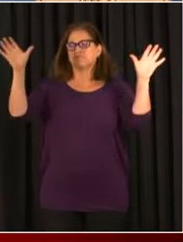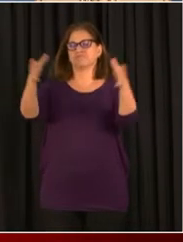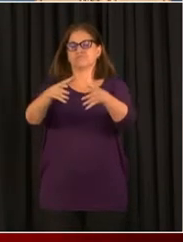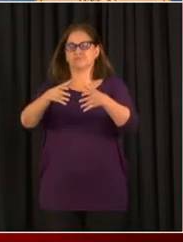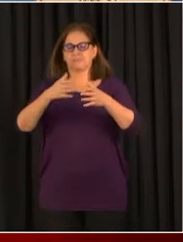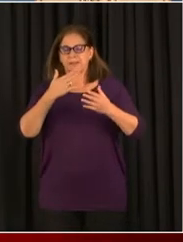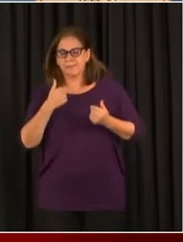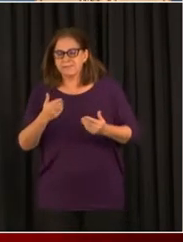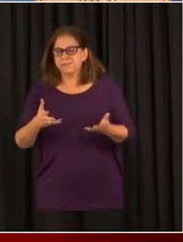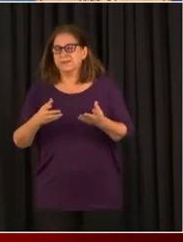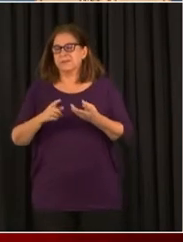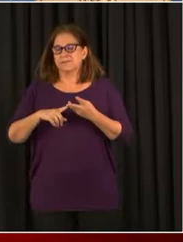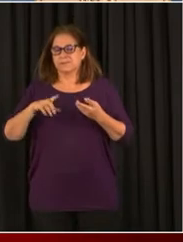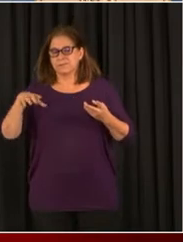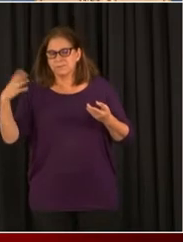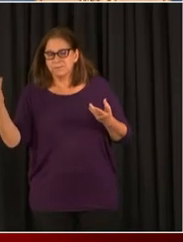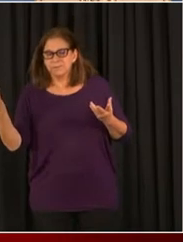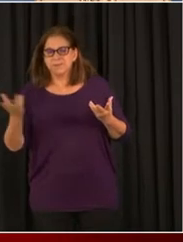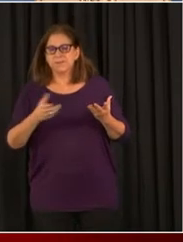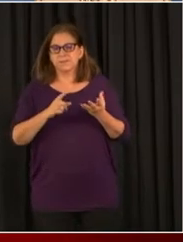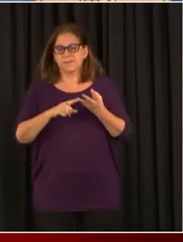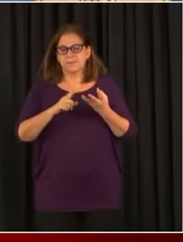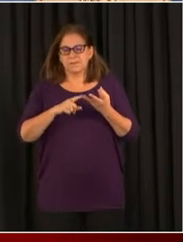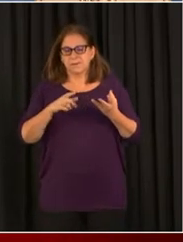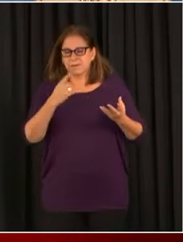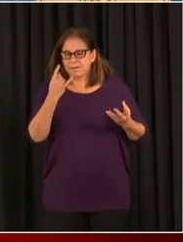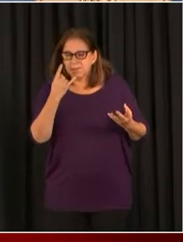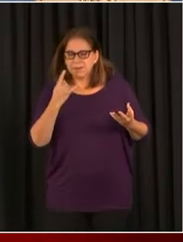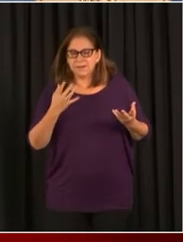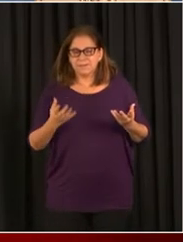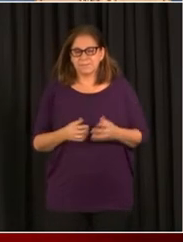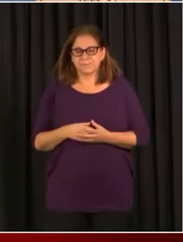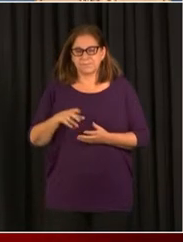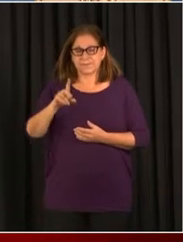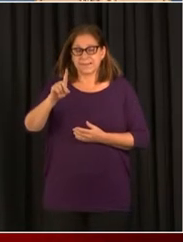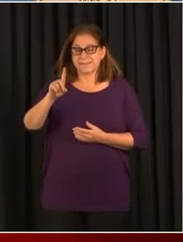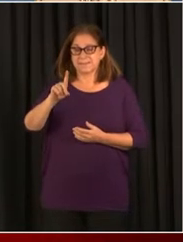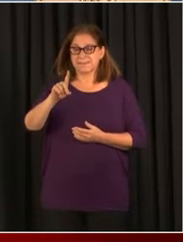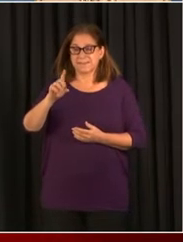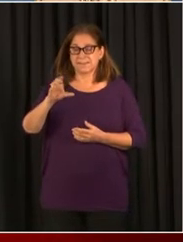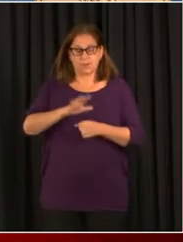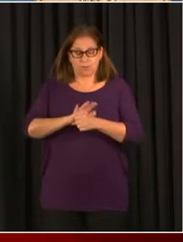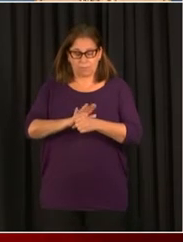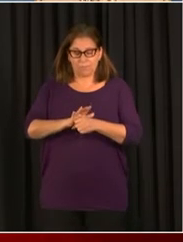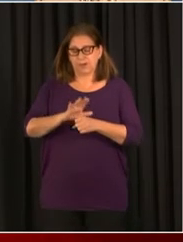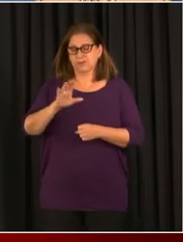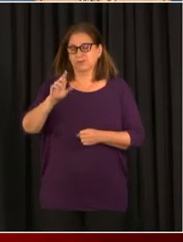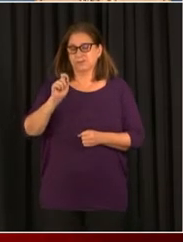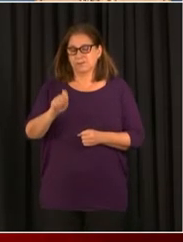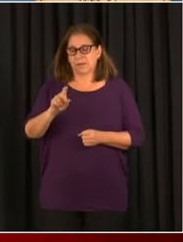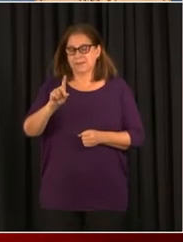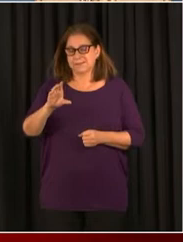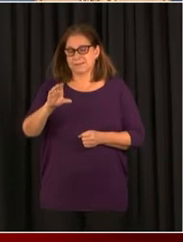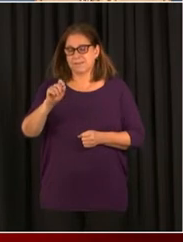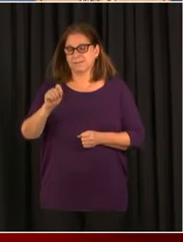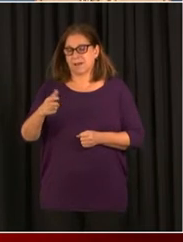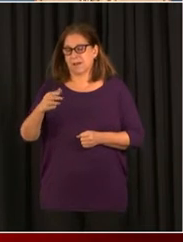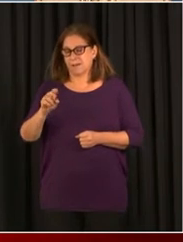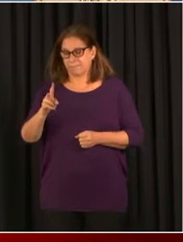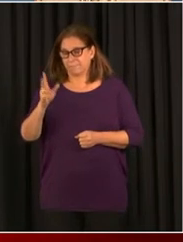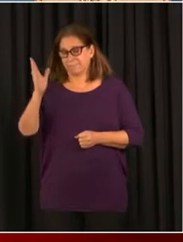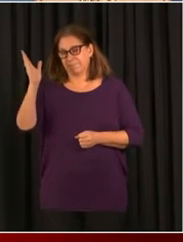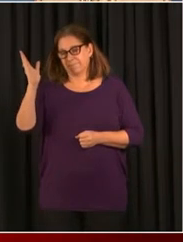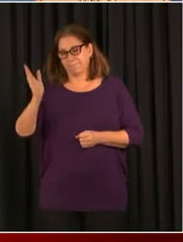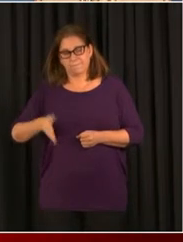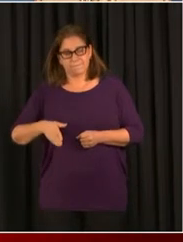coronavirus.dc.gov /phase 2. And I want to thank the DC Department of Health for their